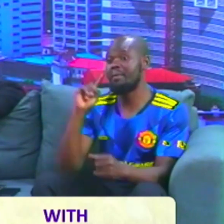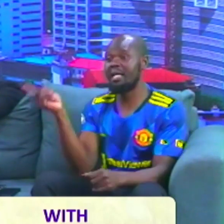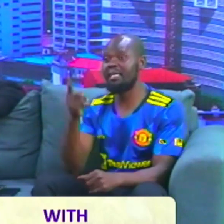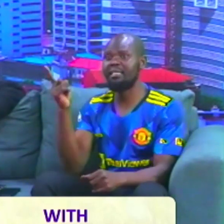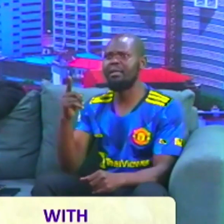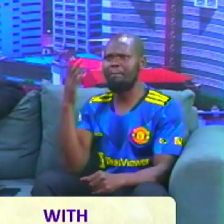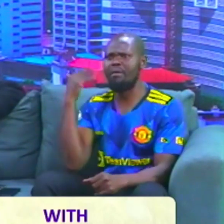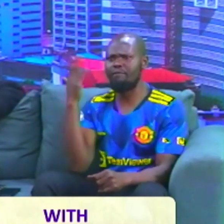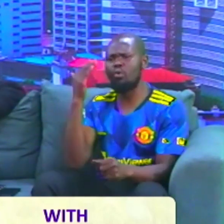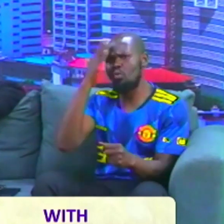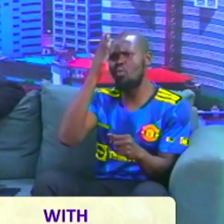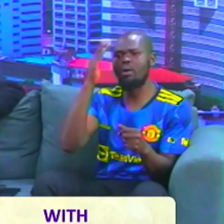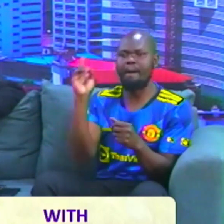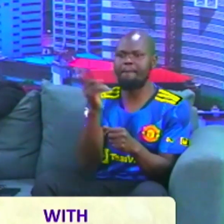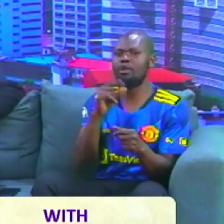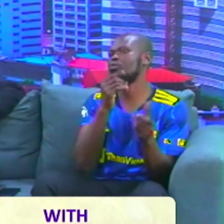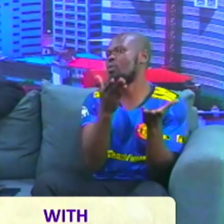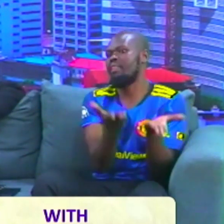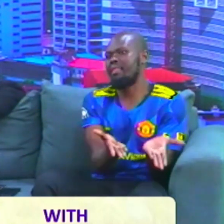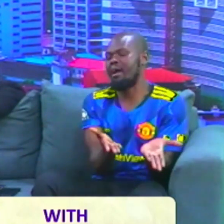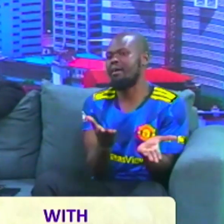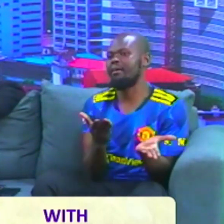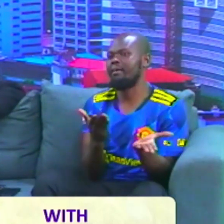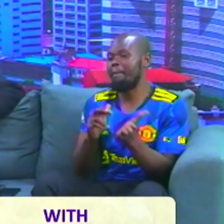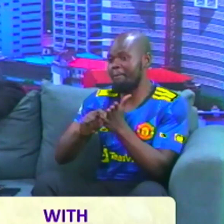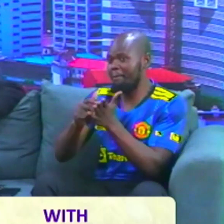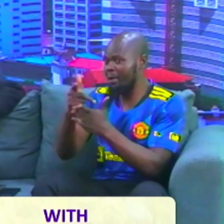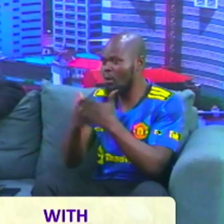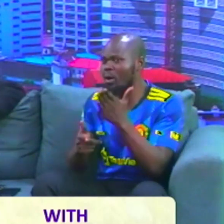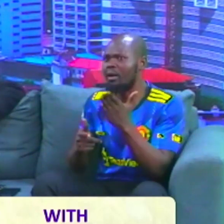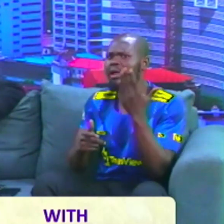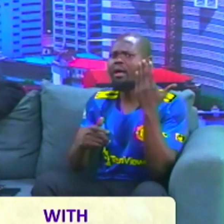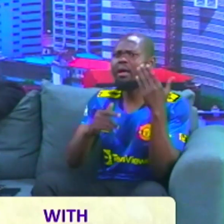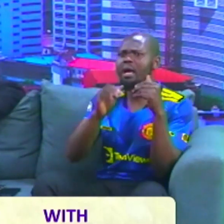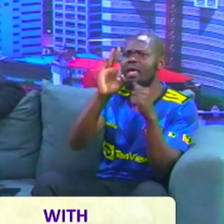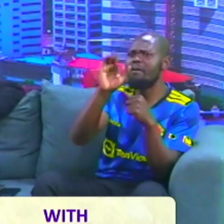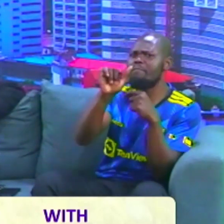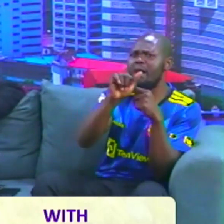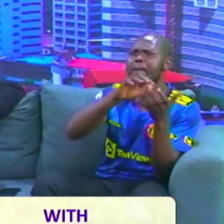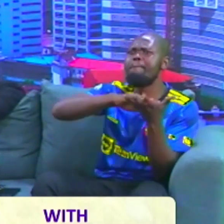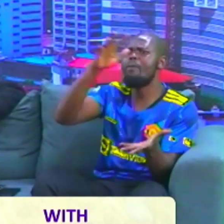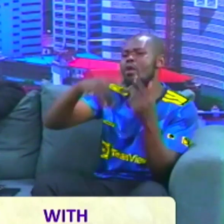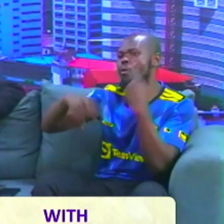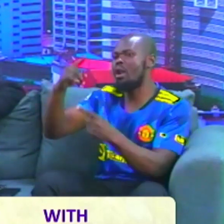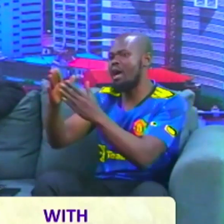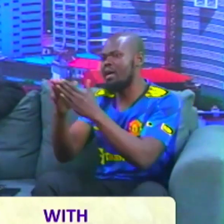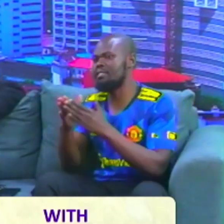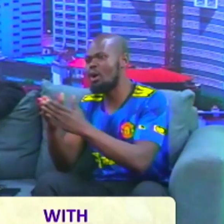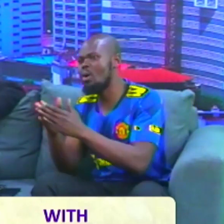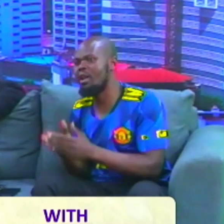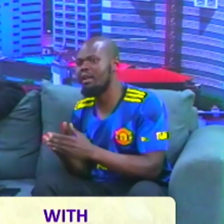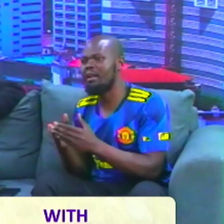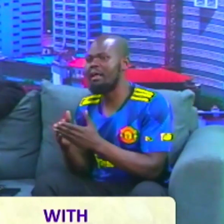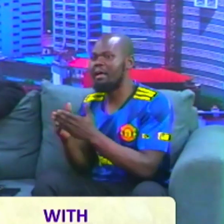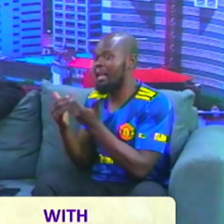tomorrow and then we watch that game. We'll see, because Man City I think is going to have to win that game. Because you see, Haaland before